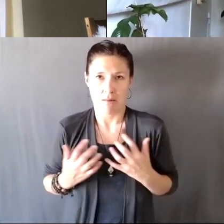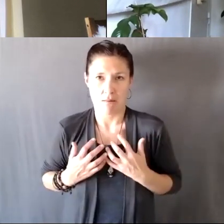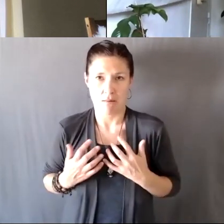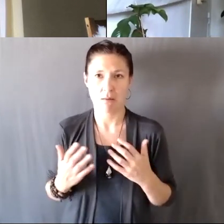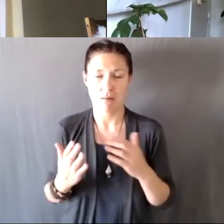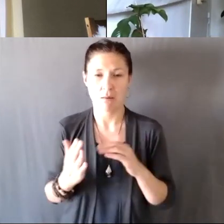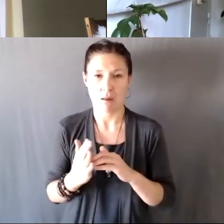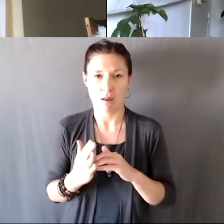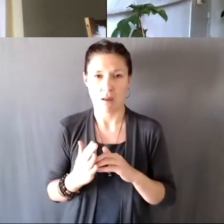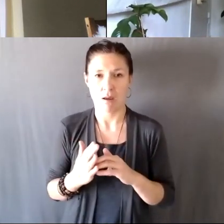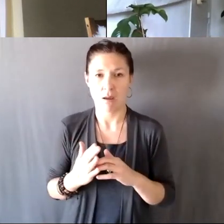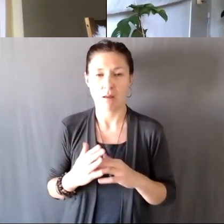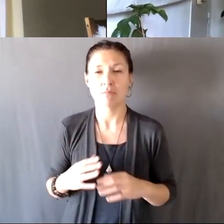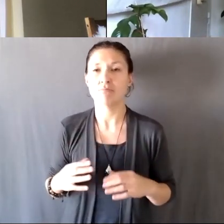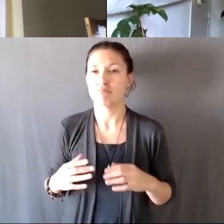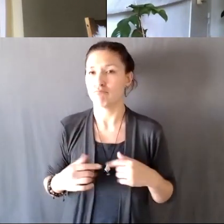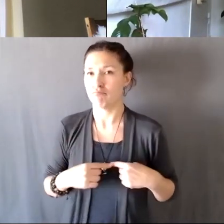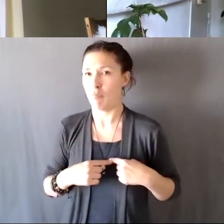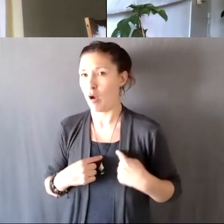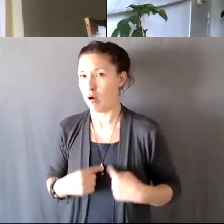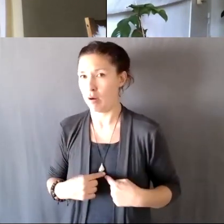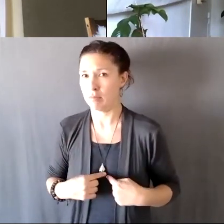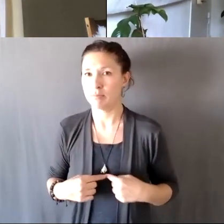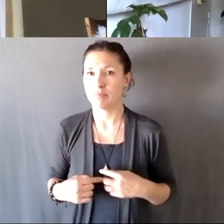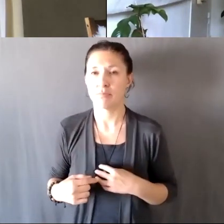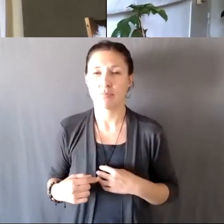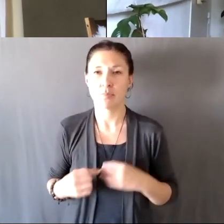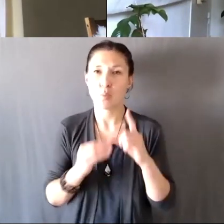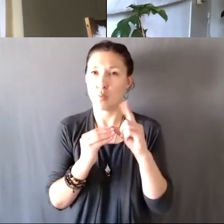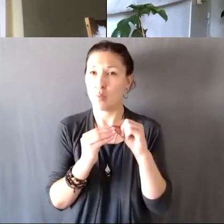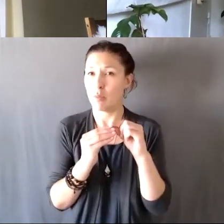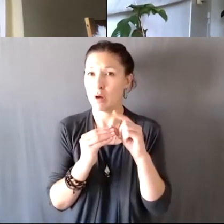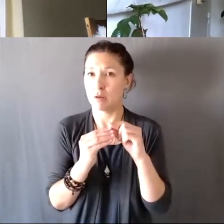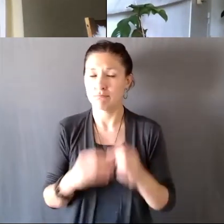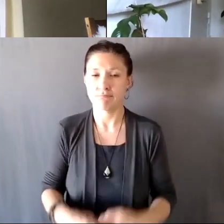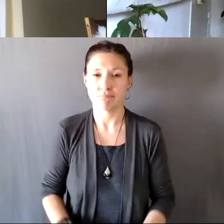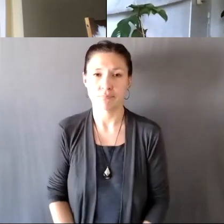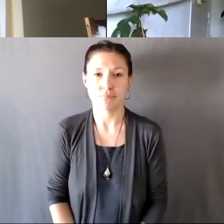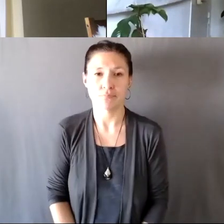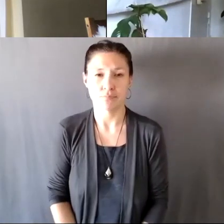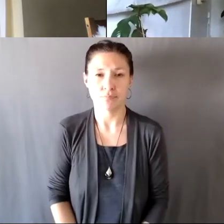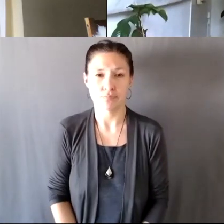back to your heart. One more time.